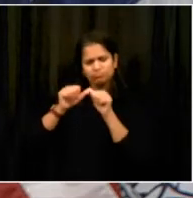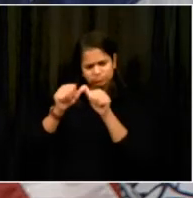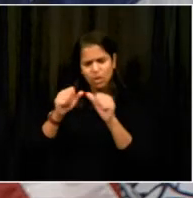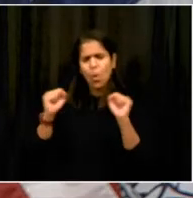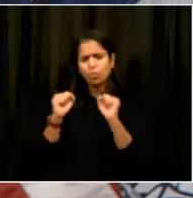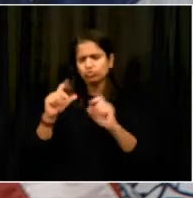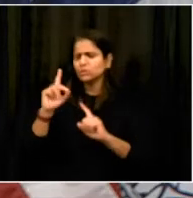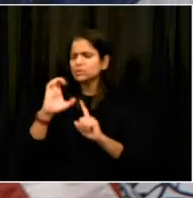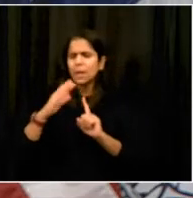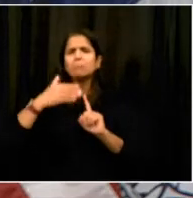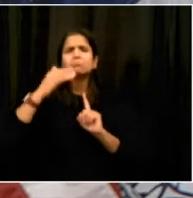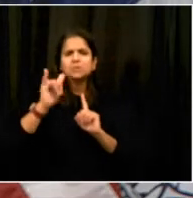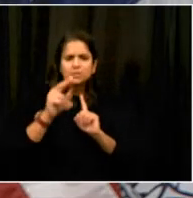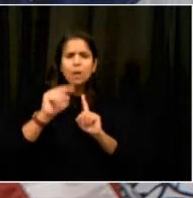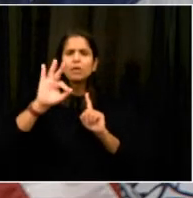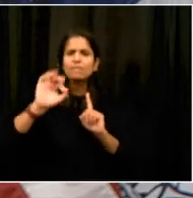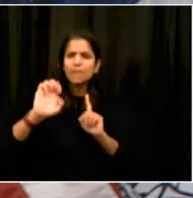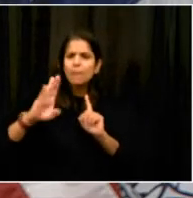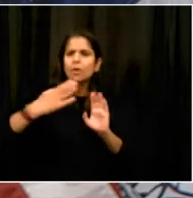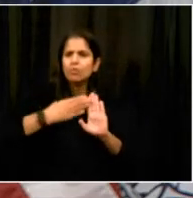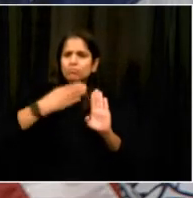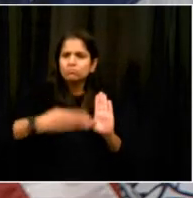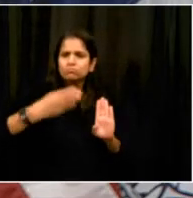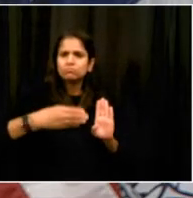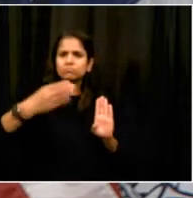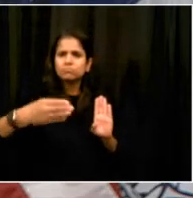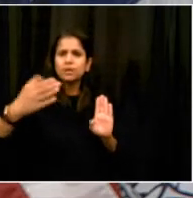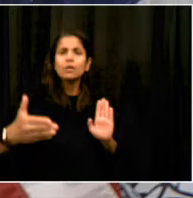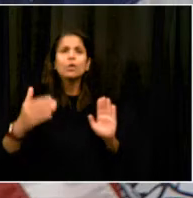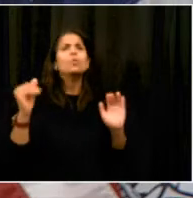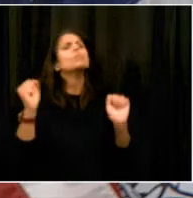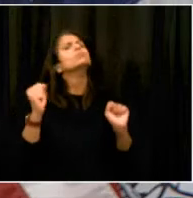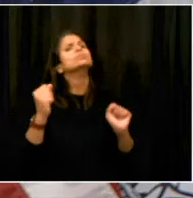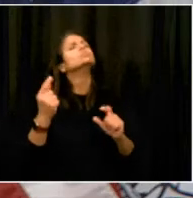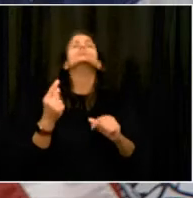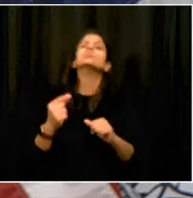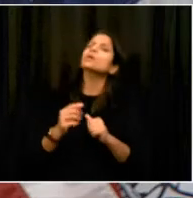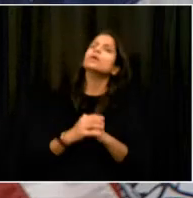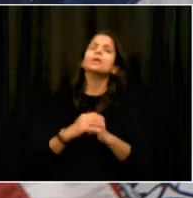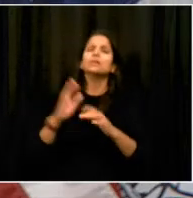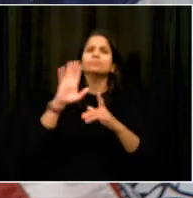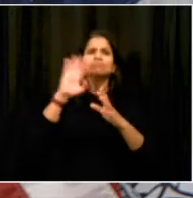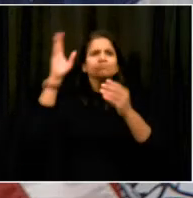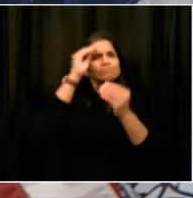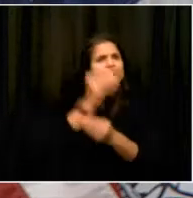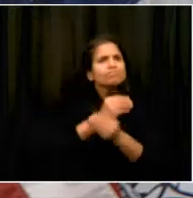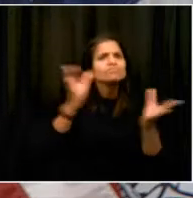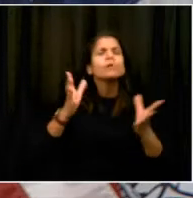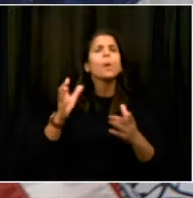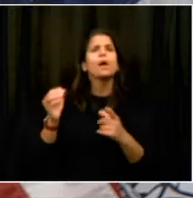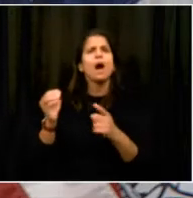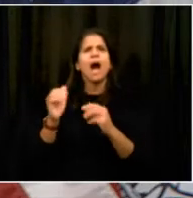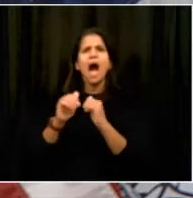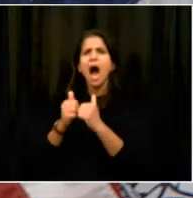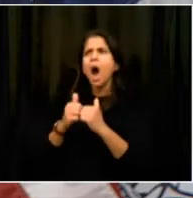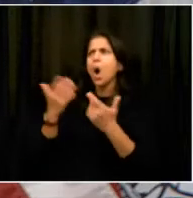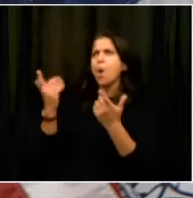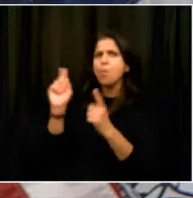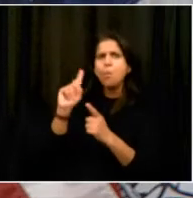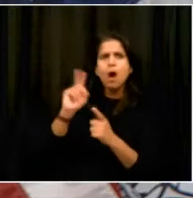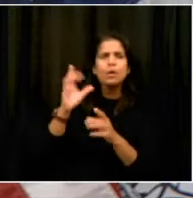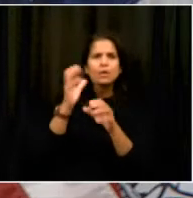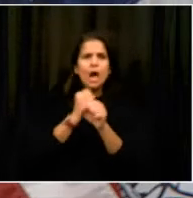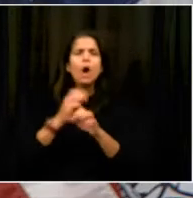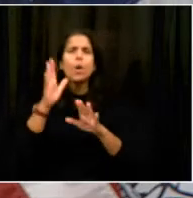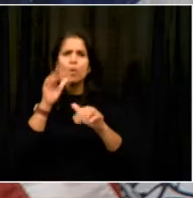reaching out in every part of the city to make sure people know the testing resources are available. There are more testing sites than